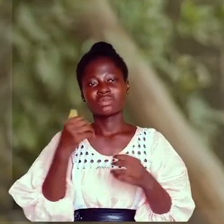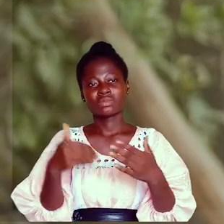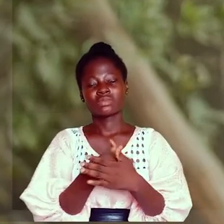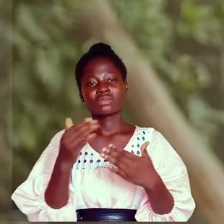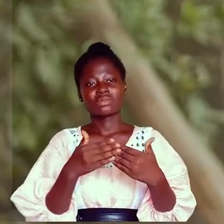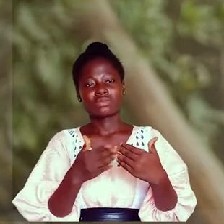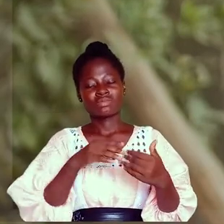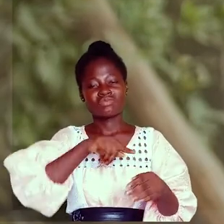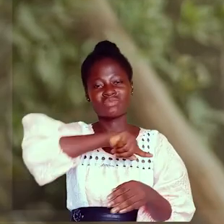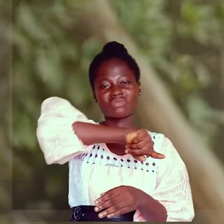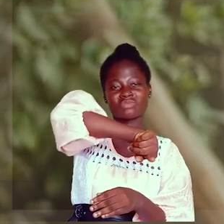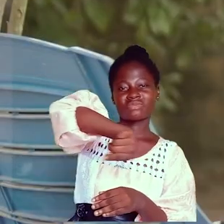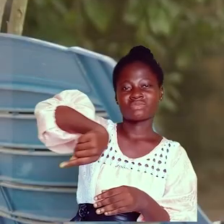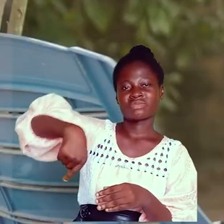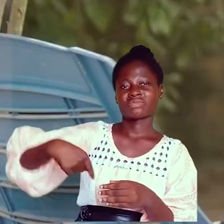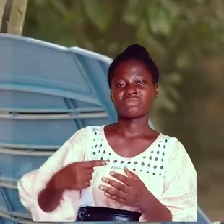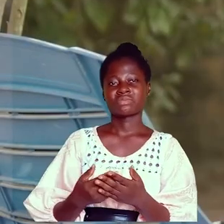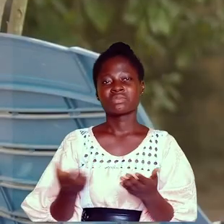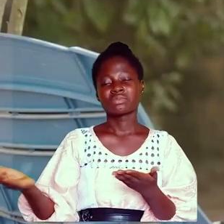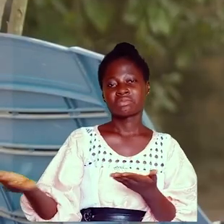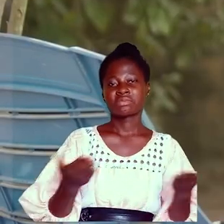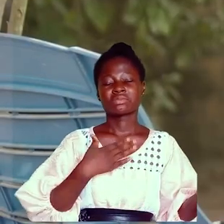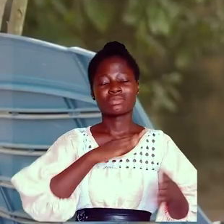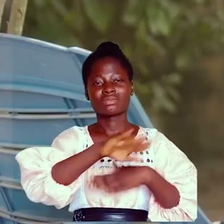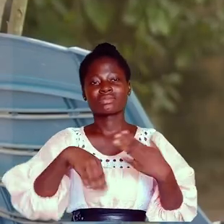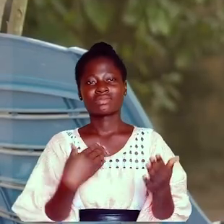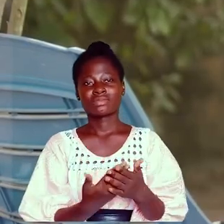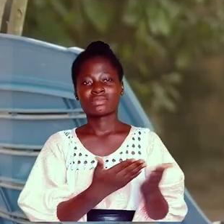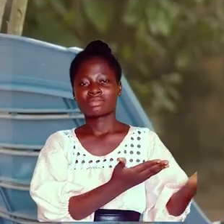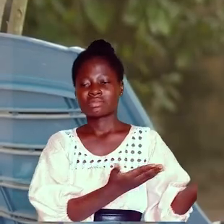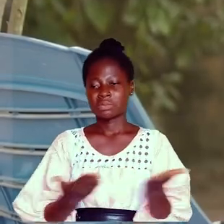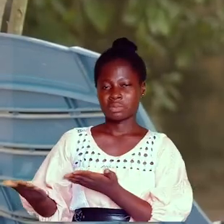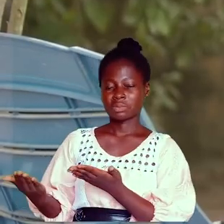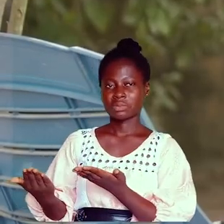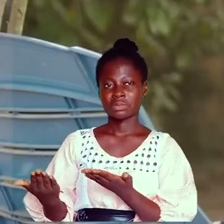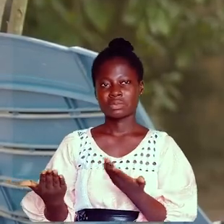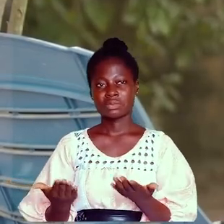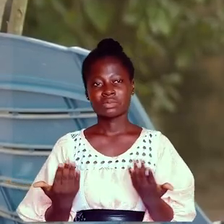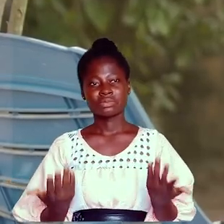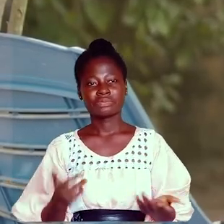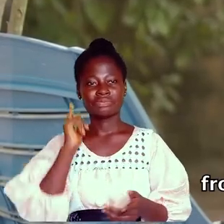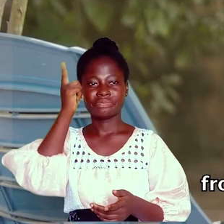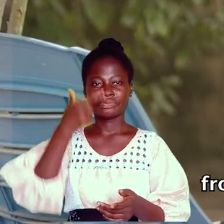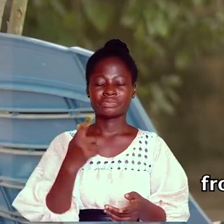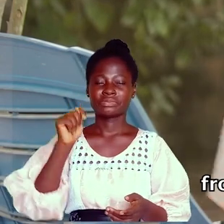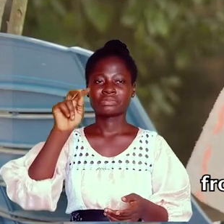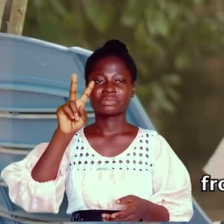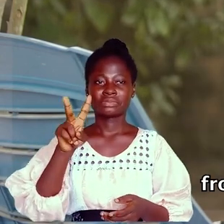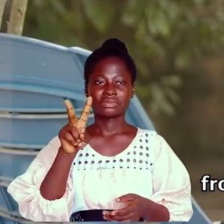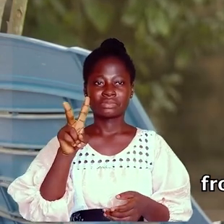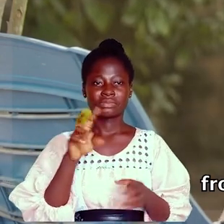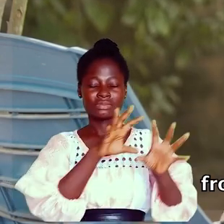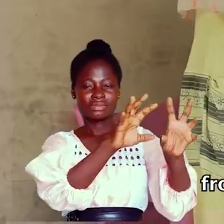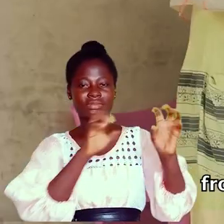created a new door at the back of the building and then he brought all my belongings in the bedroom to me in the hall. He later came